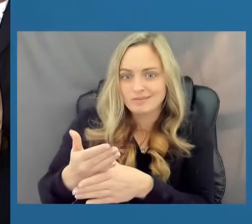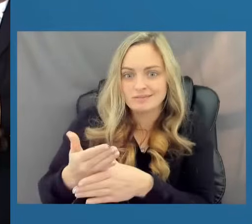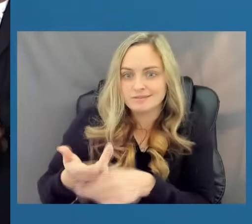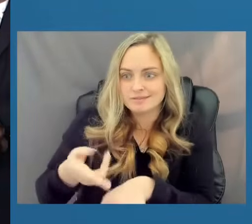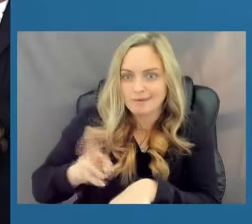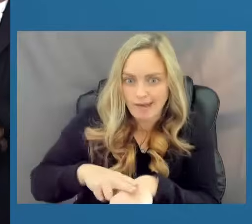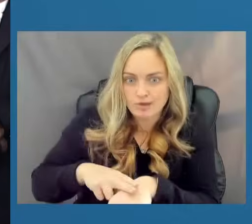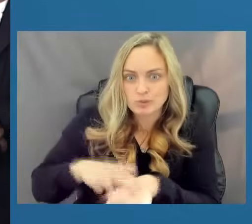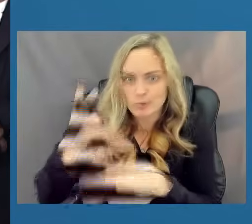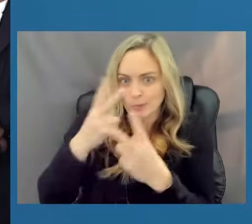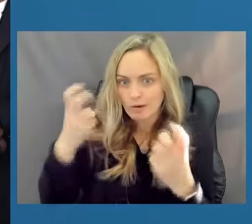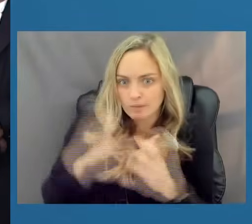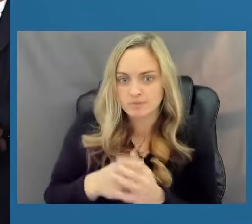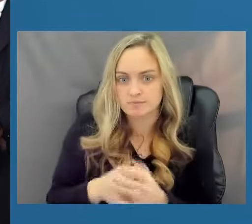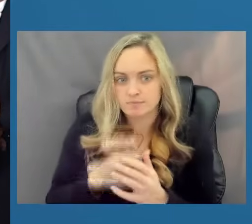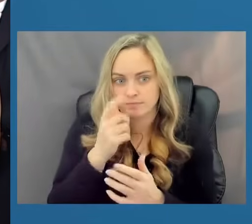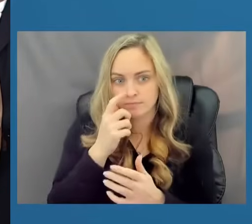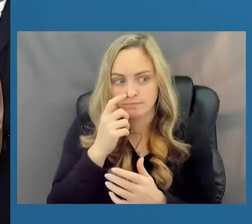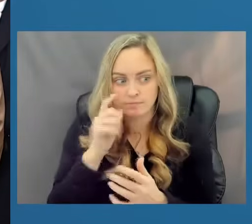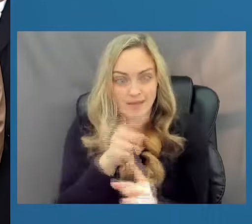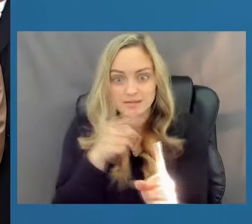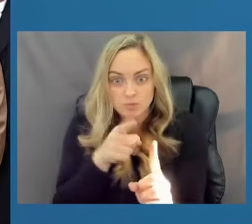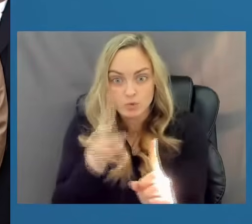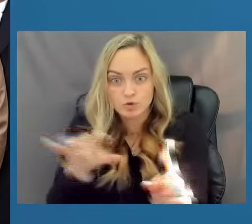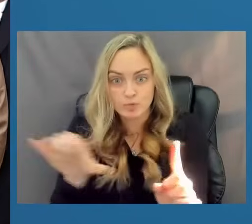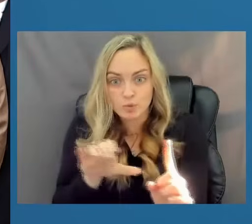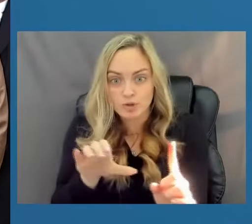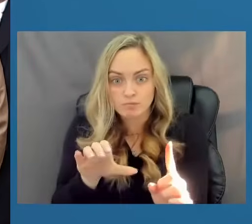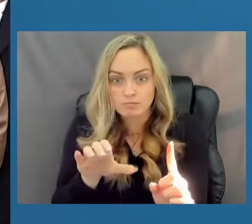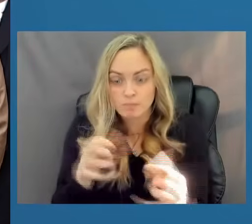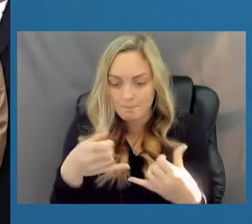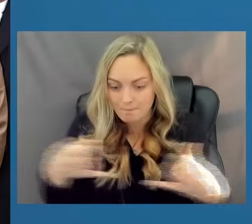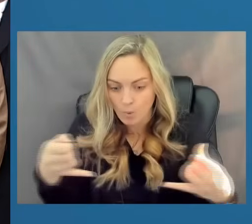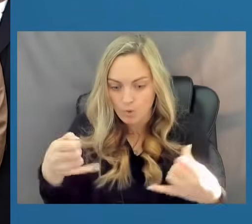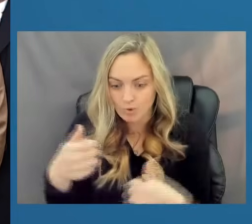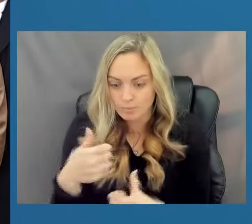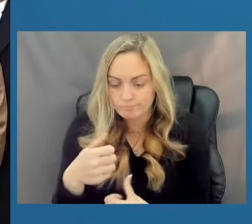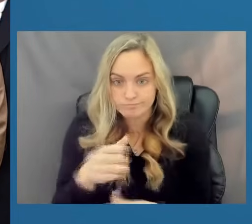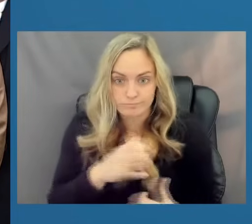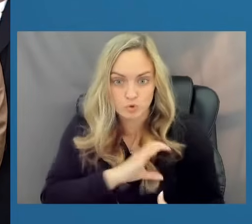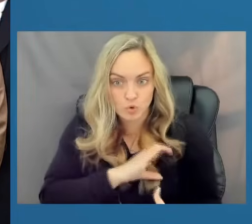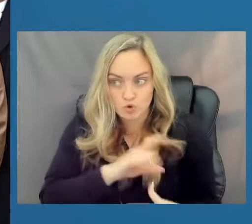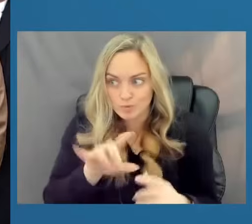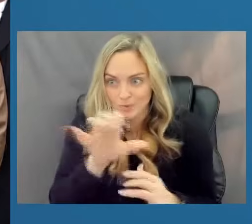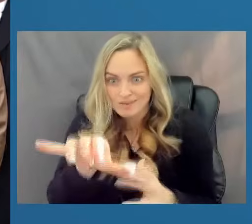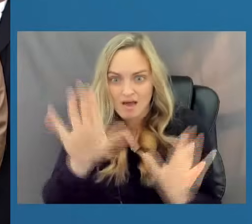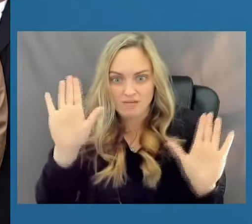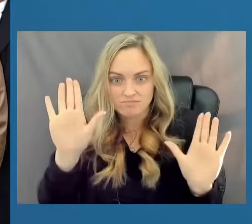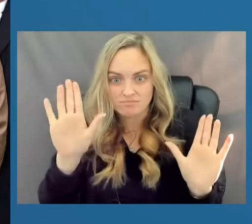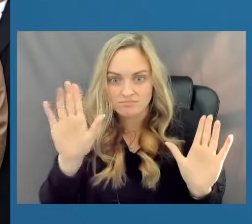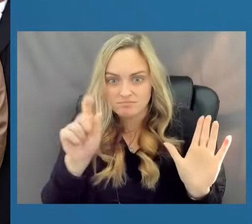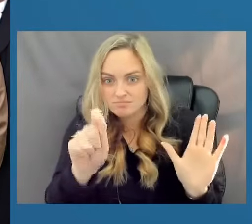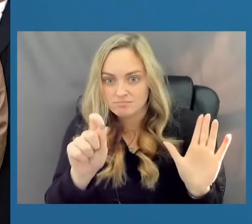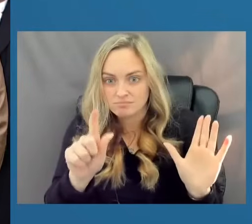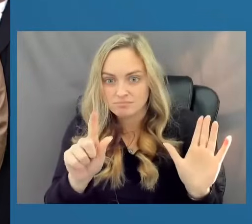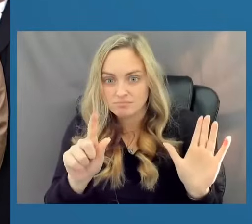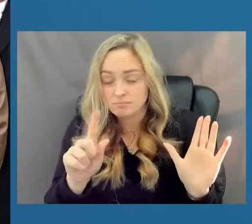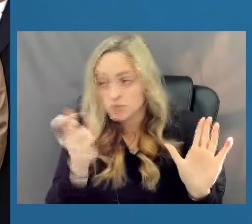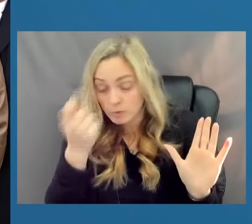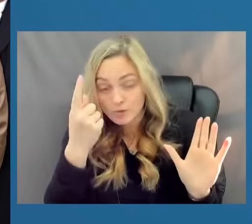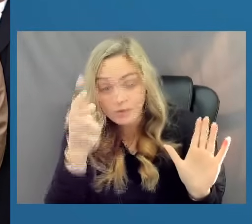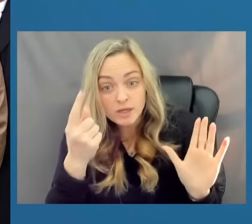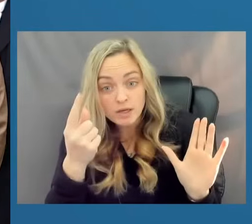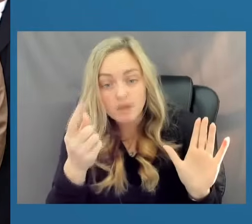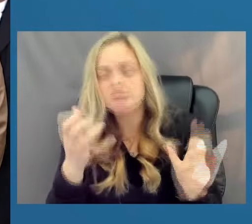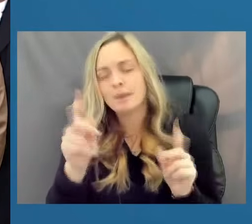want to do. That's what ICE should be doing. That's what Border Patrol should be doing. That's their job. So make no mistake, because others are going to